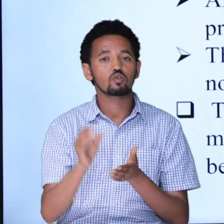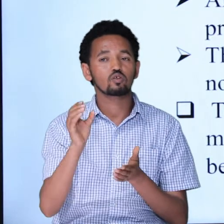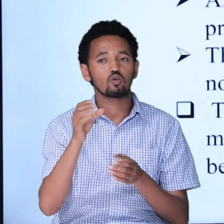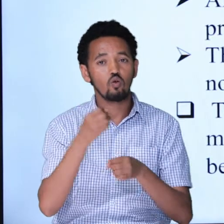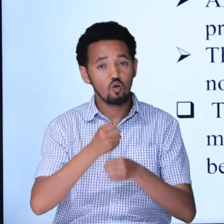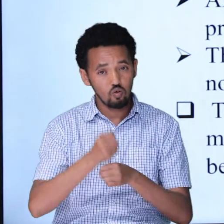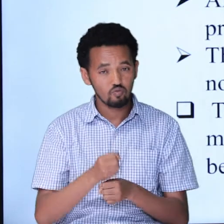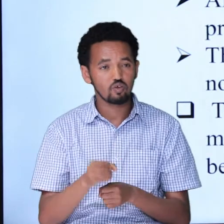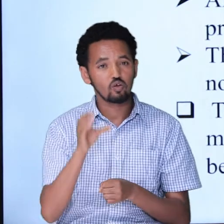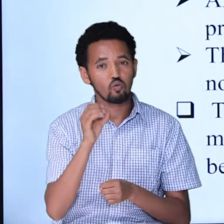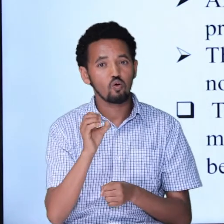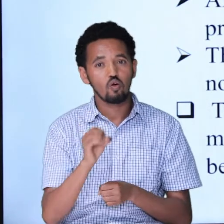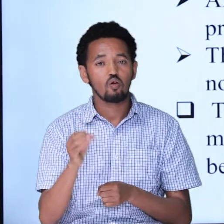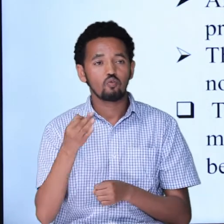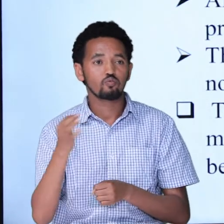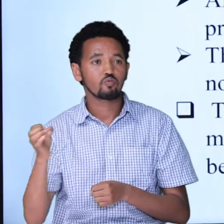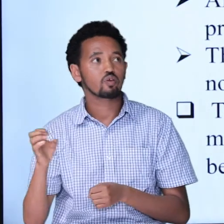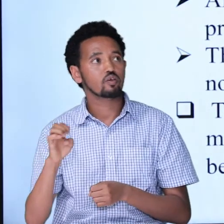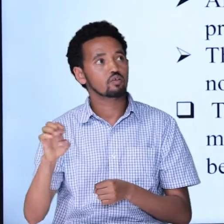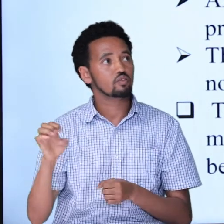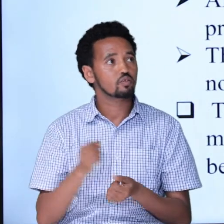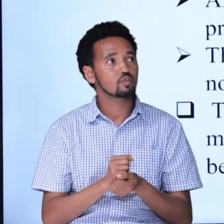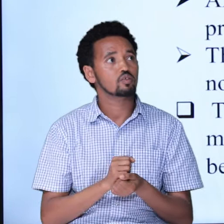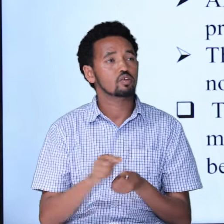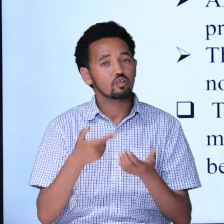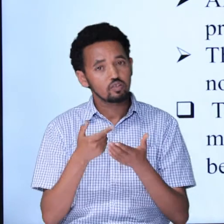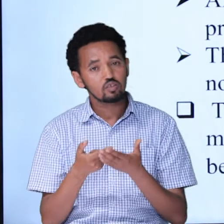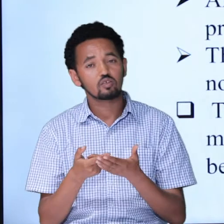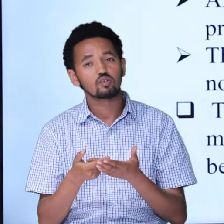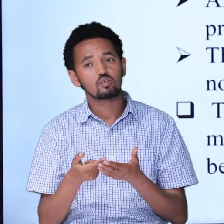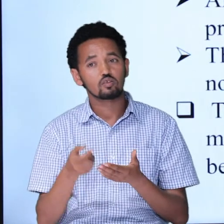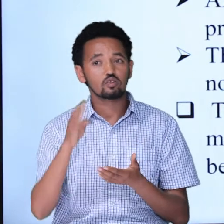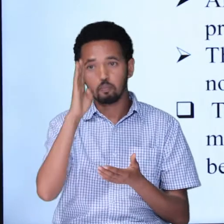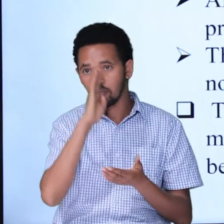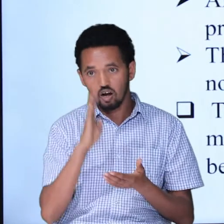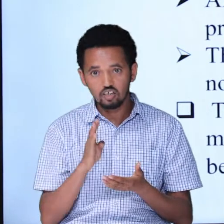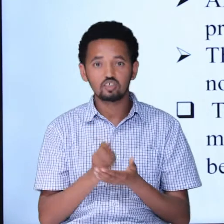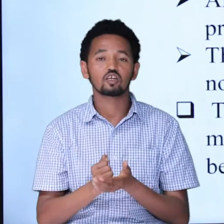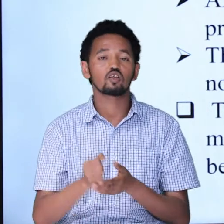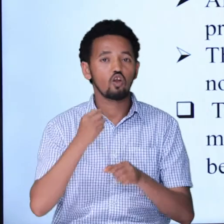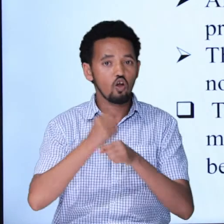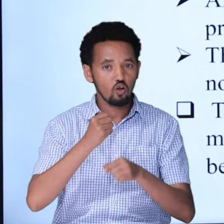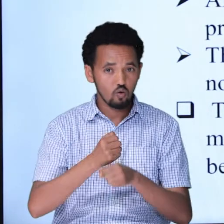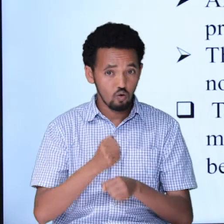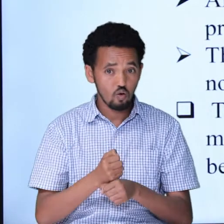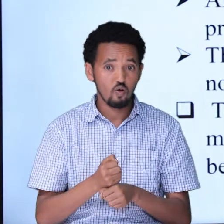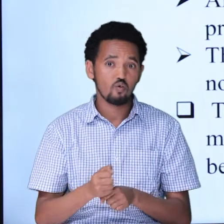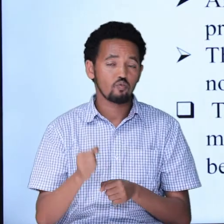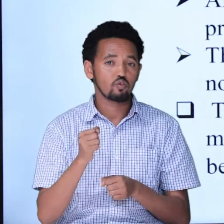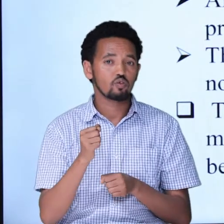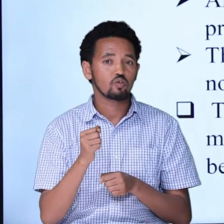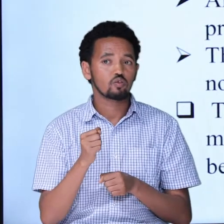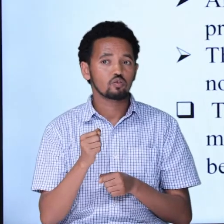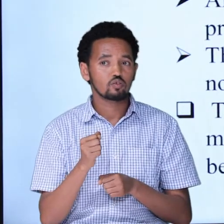African coffee price is low. When we see the Brazil coffee, the Vietnam and so on, at